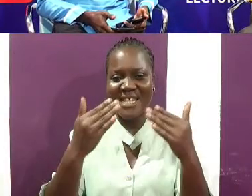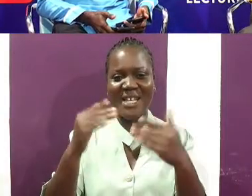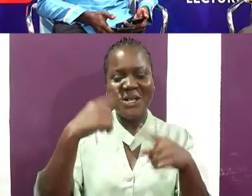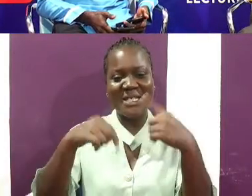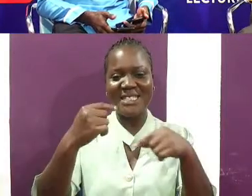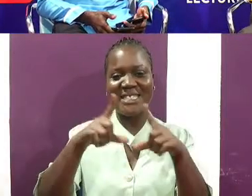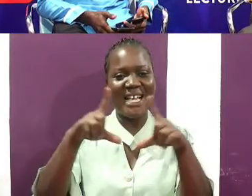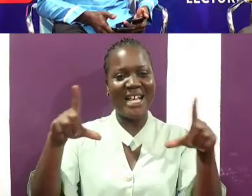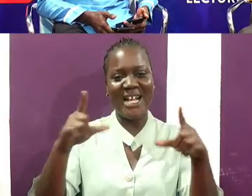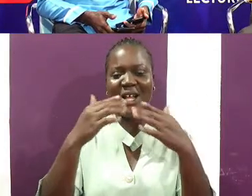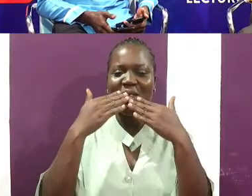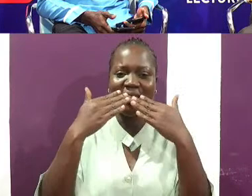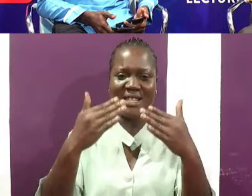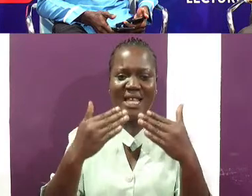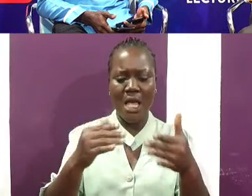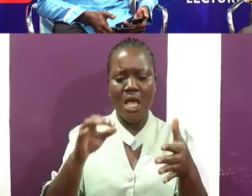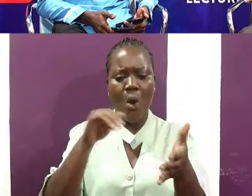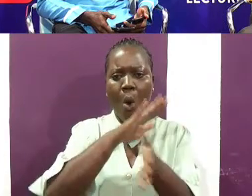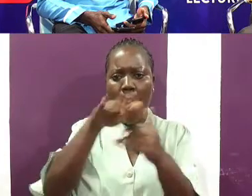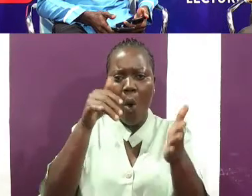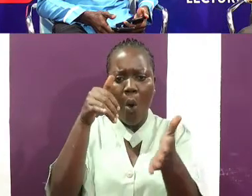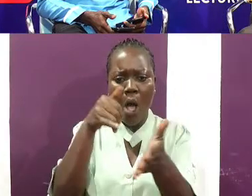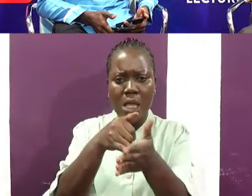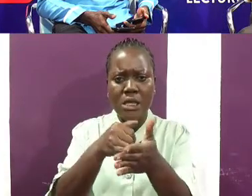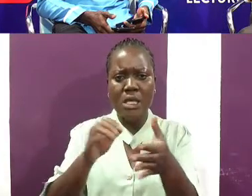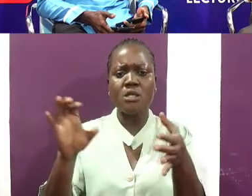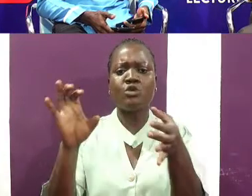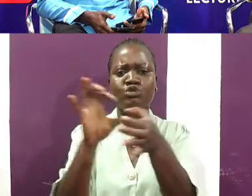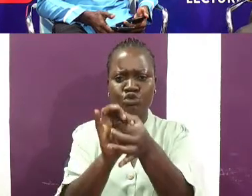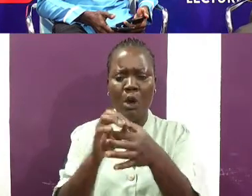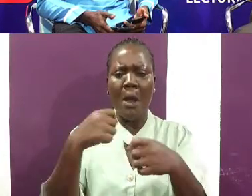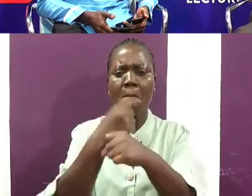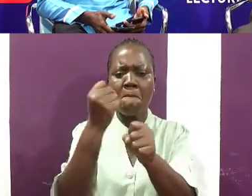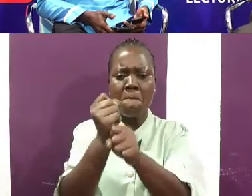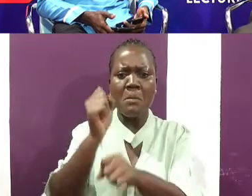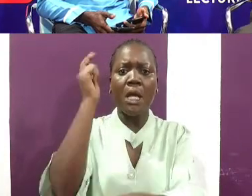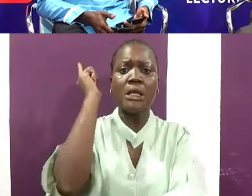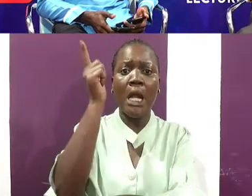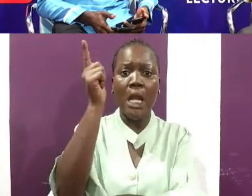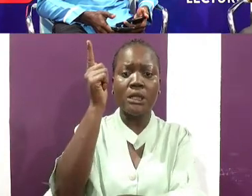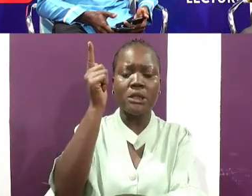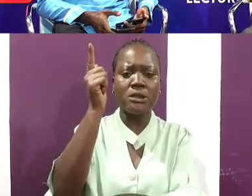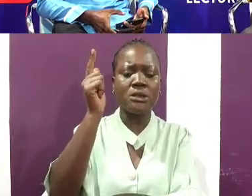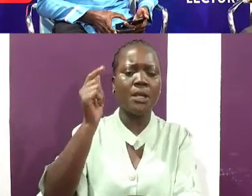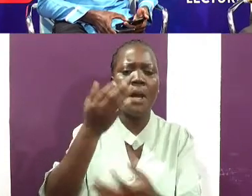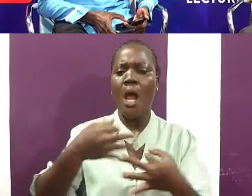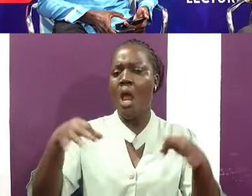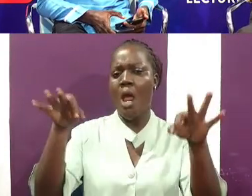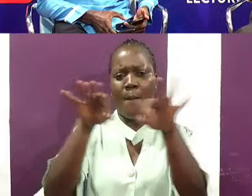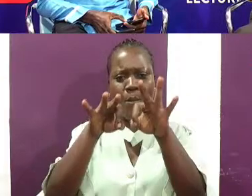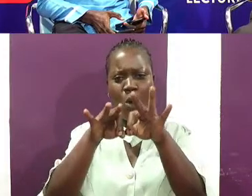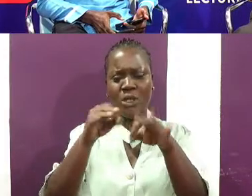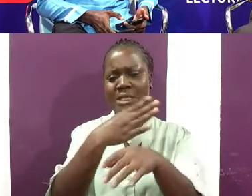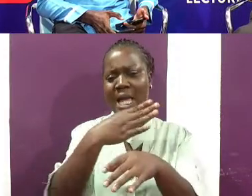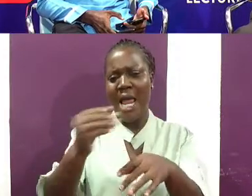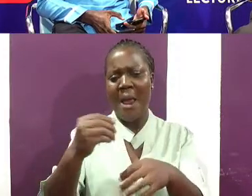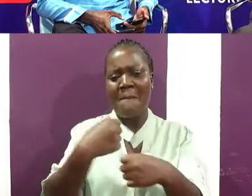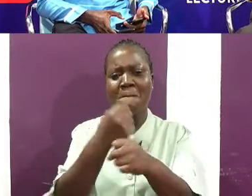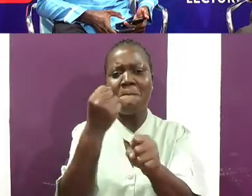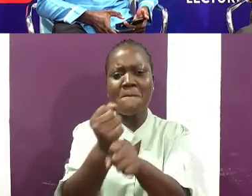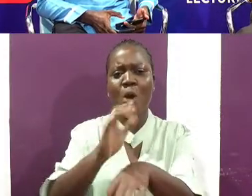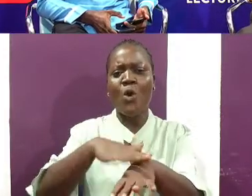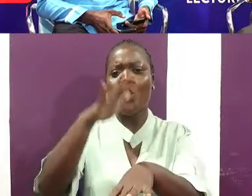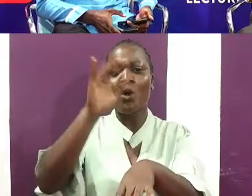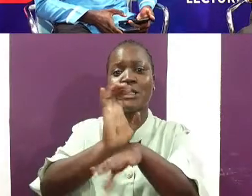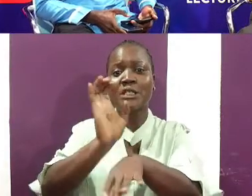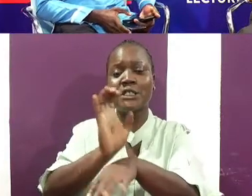hira o we nyina ne kabom ema ye lectureship no edimu ama the gross church na ye pesi epija no ebe ye de ebetimi edimu eti